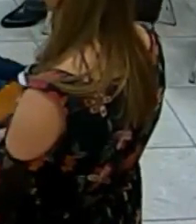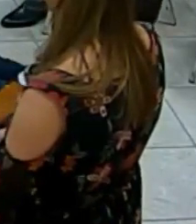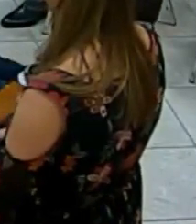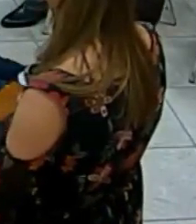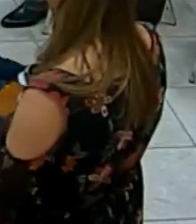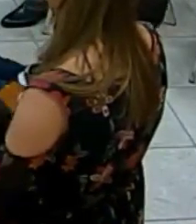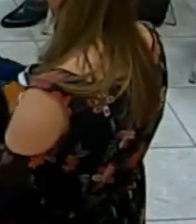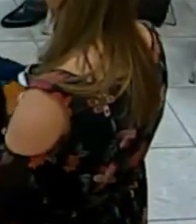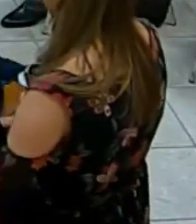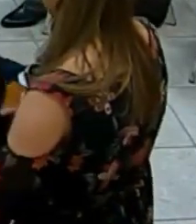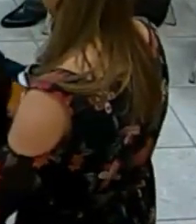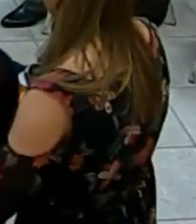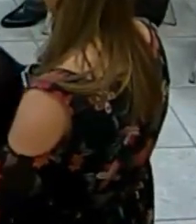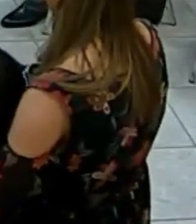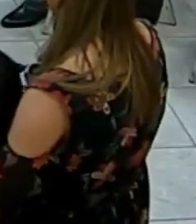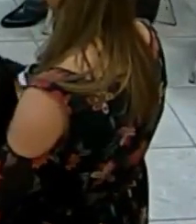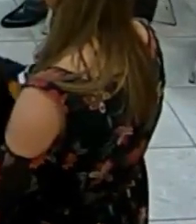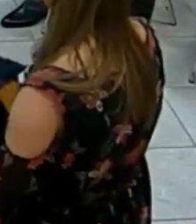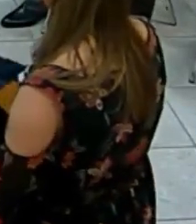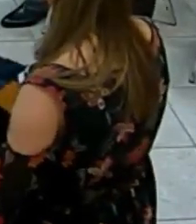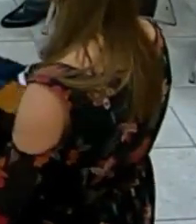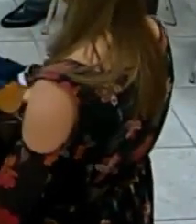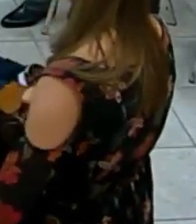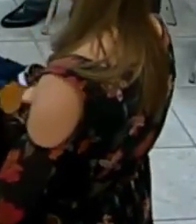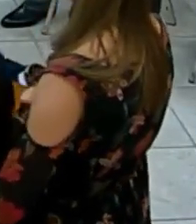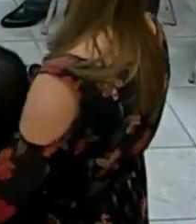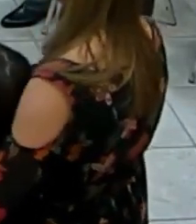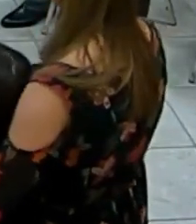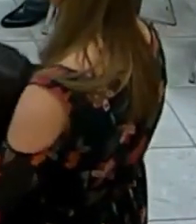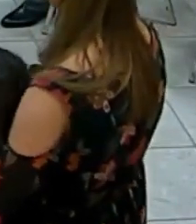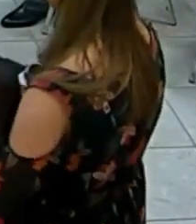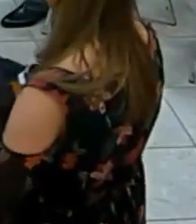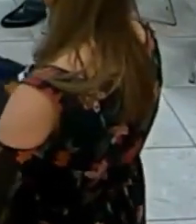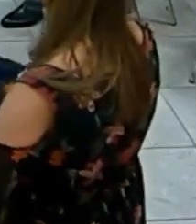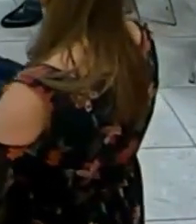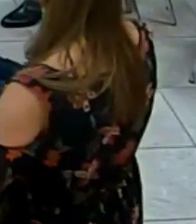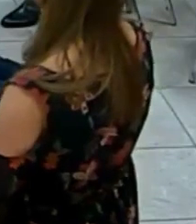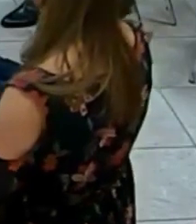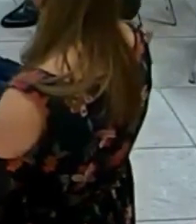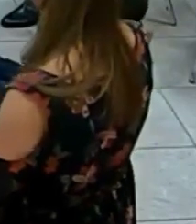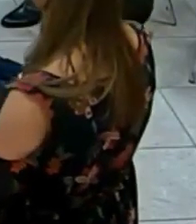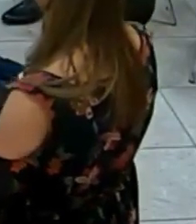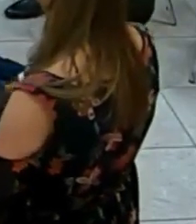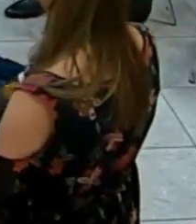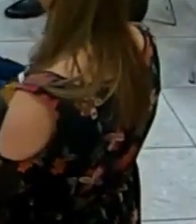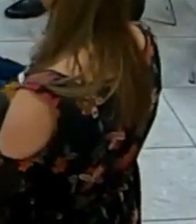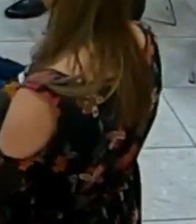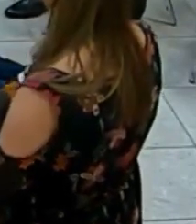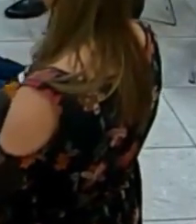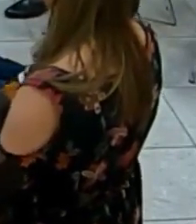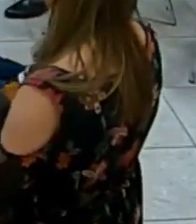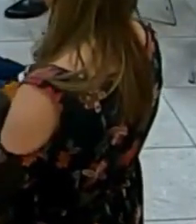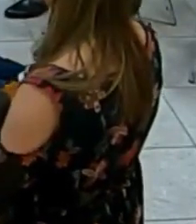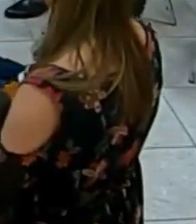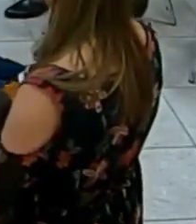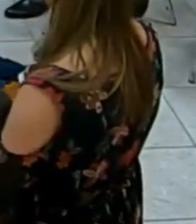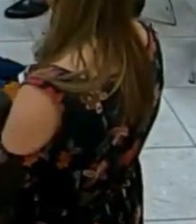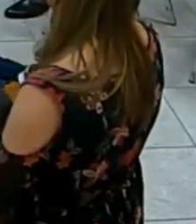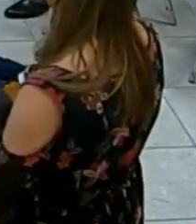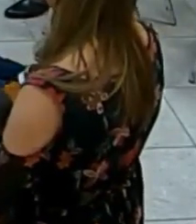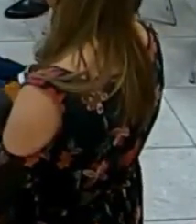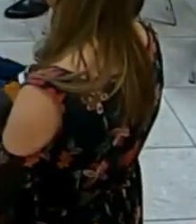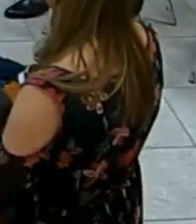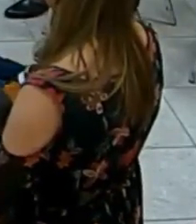to fire up your hearts. I make a promise to my servants, to my daughters, that